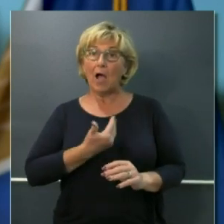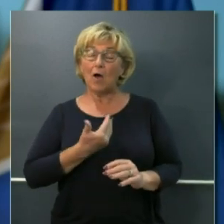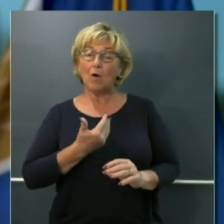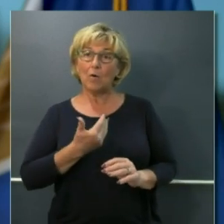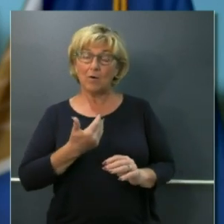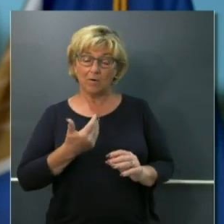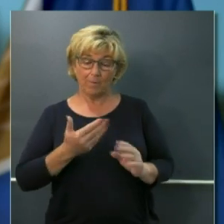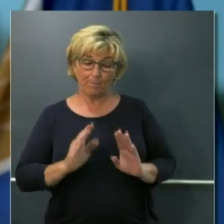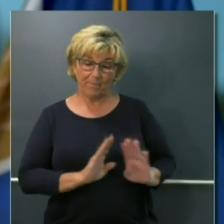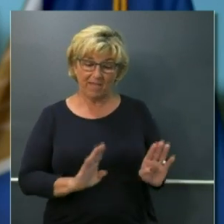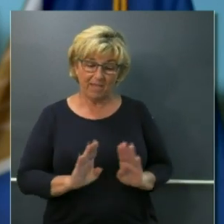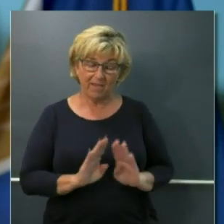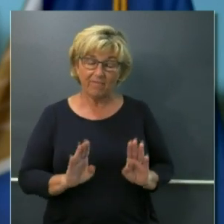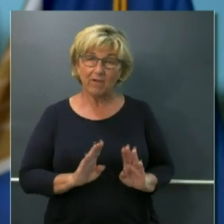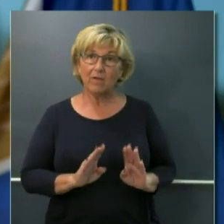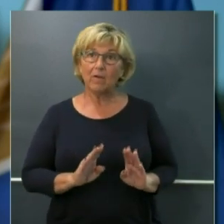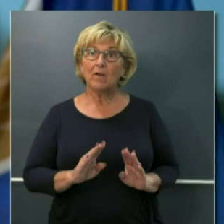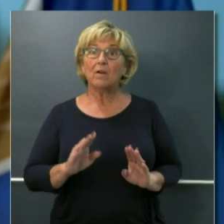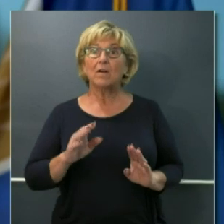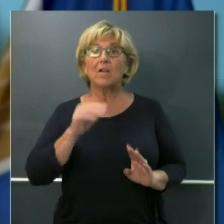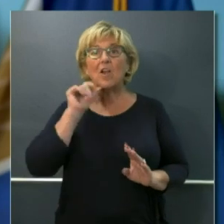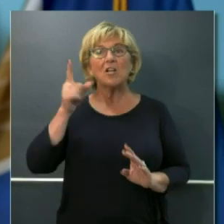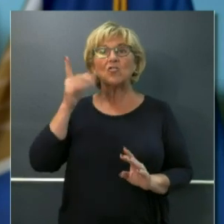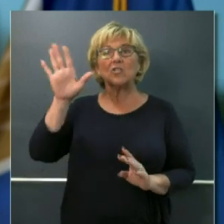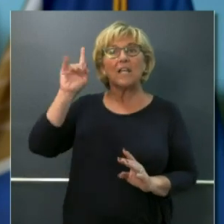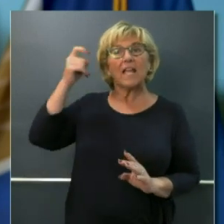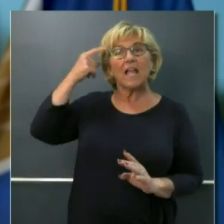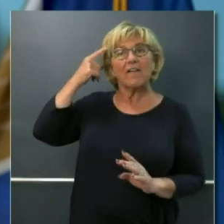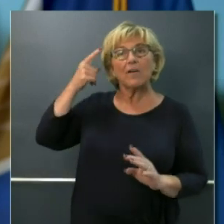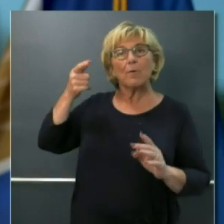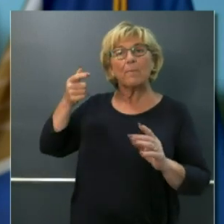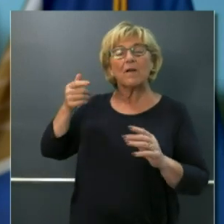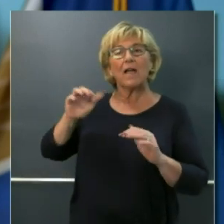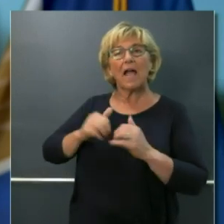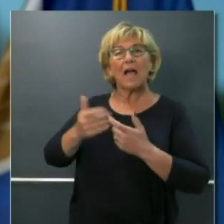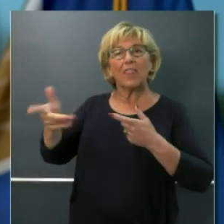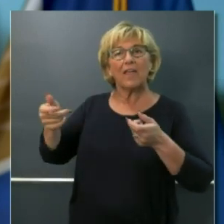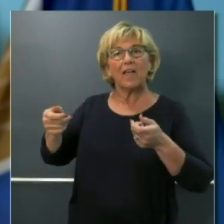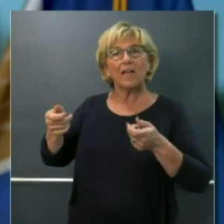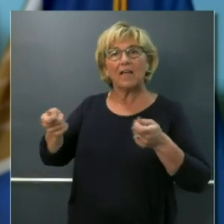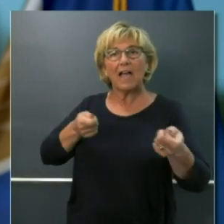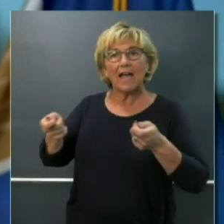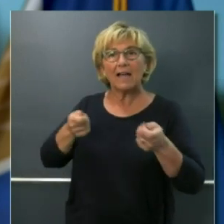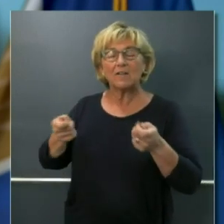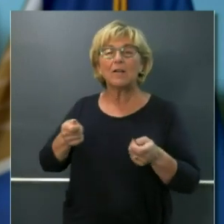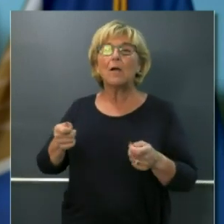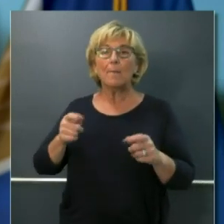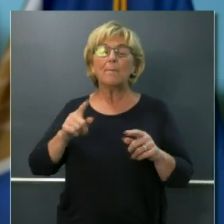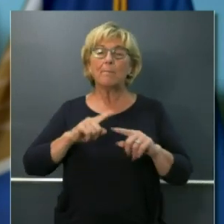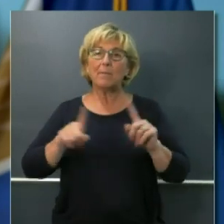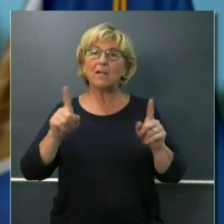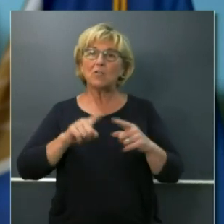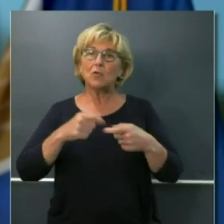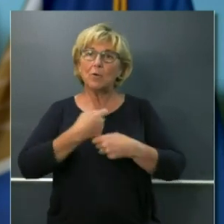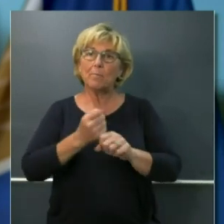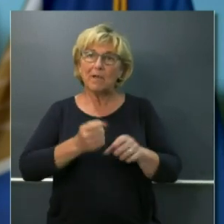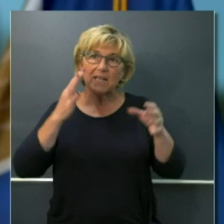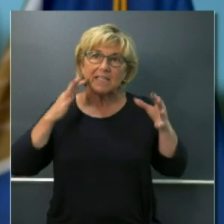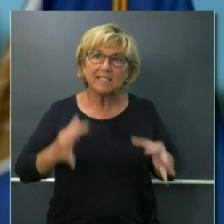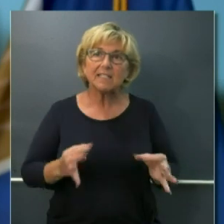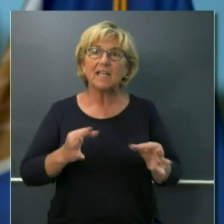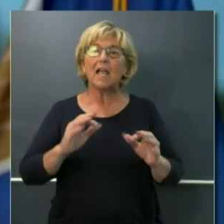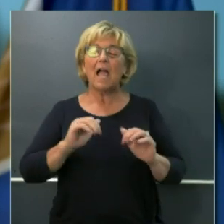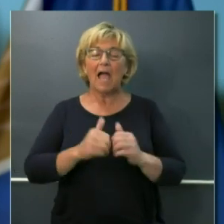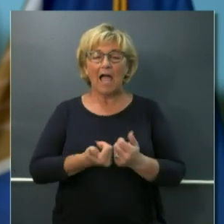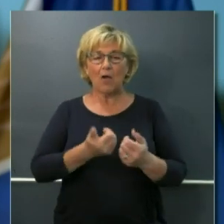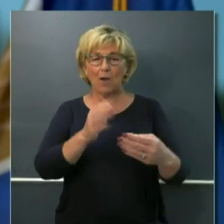just governmental behavior, individual behavior, and to the extent business is making decisions and modifications of our